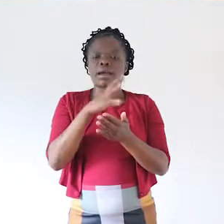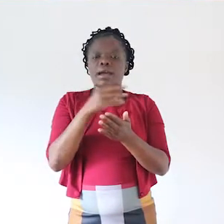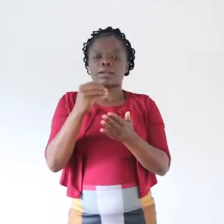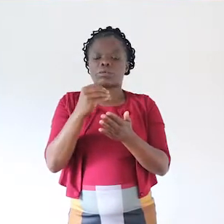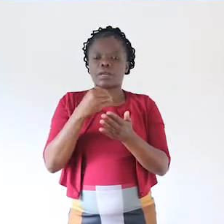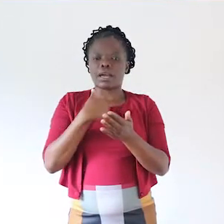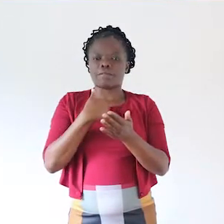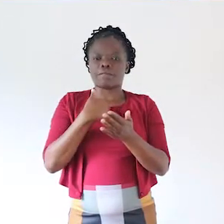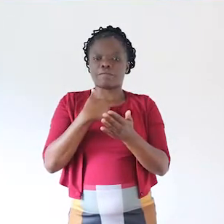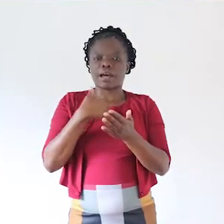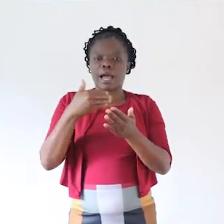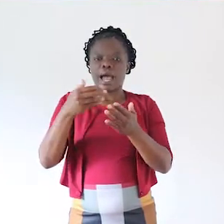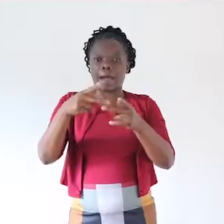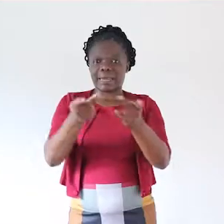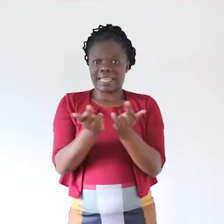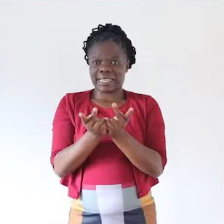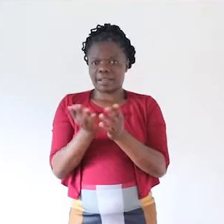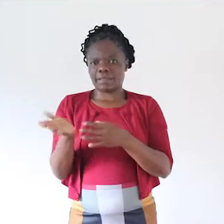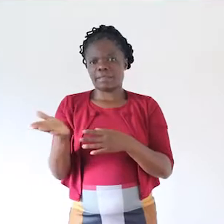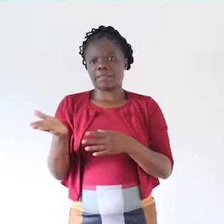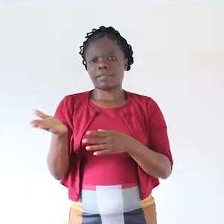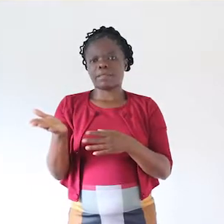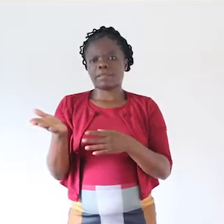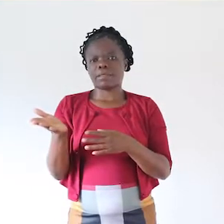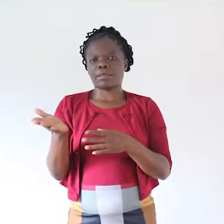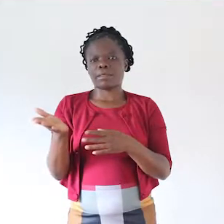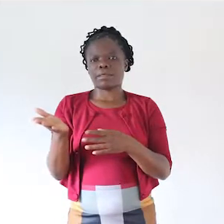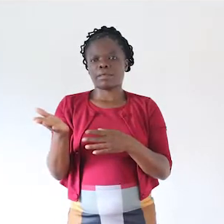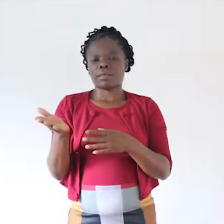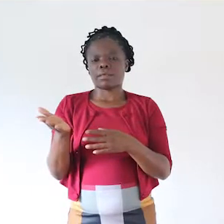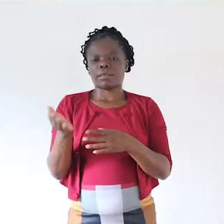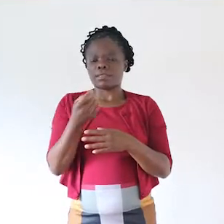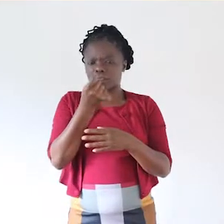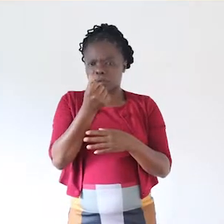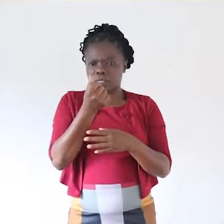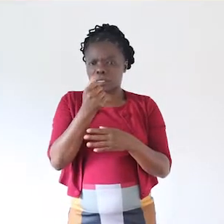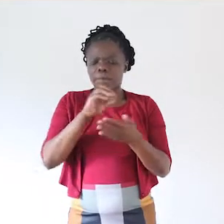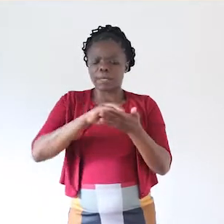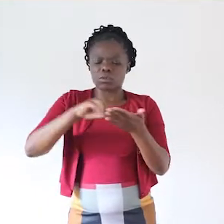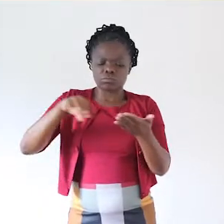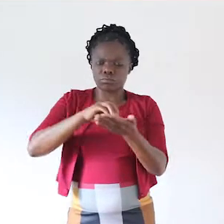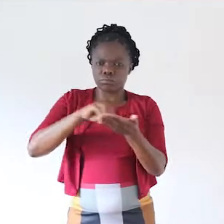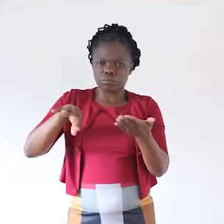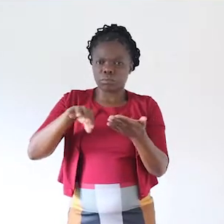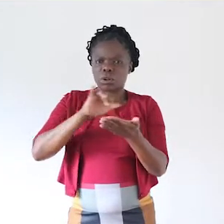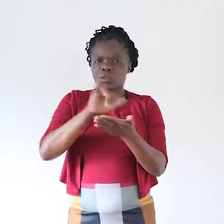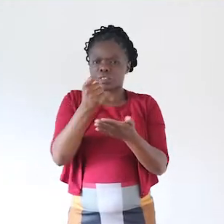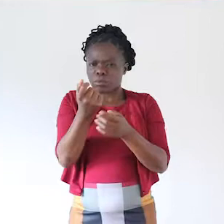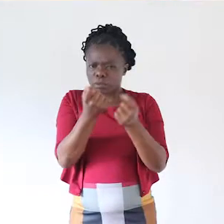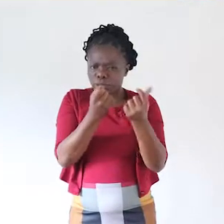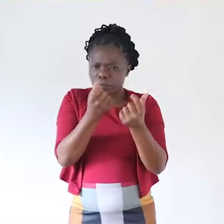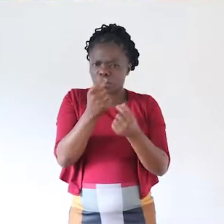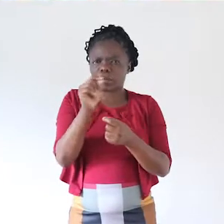And we have a plate. This one is the small one. That one is the smallest. So you'll remove kind of these